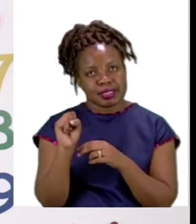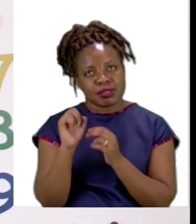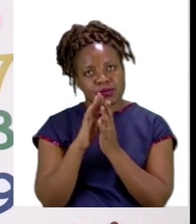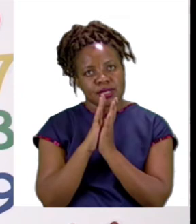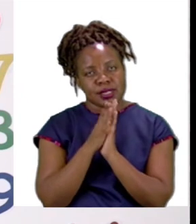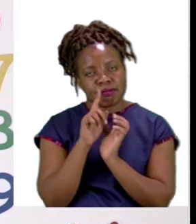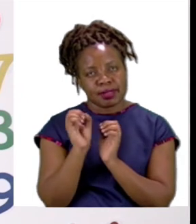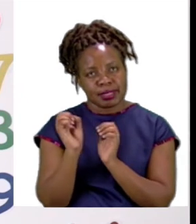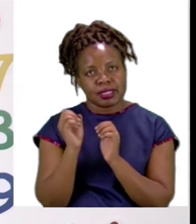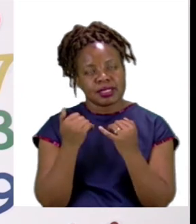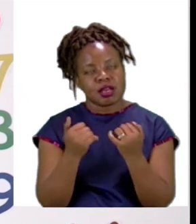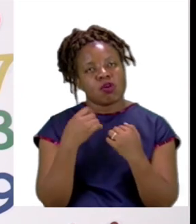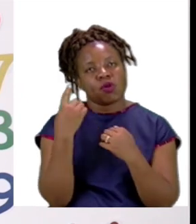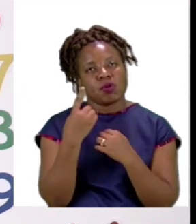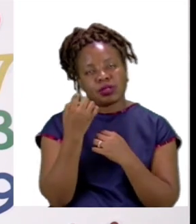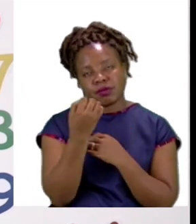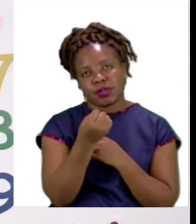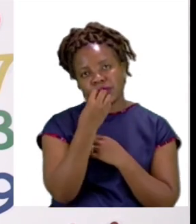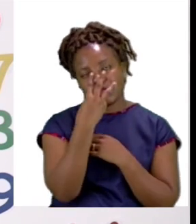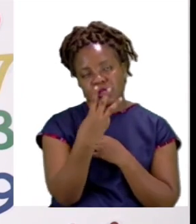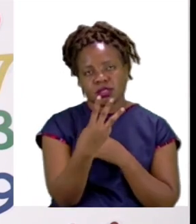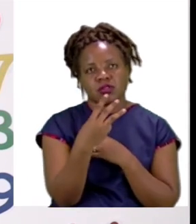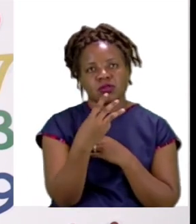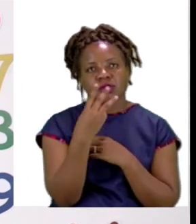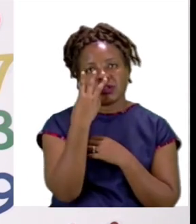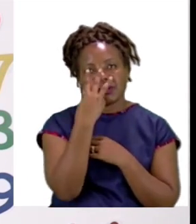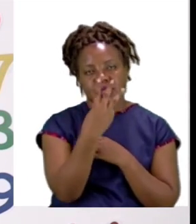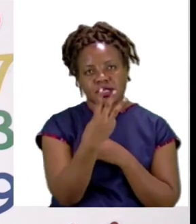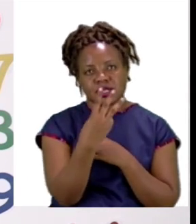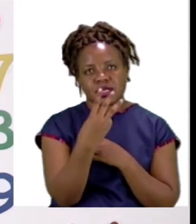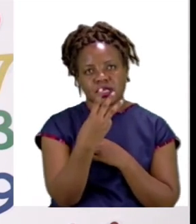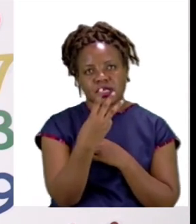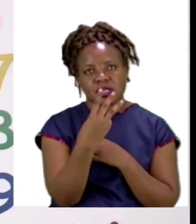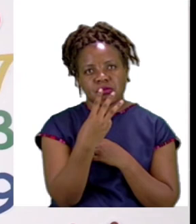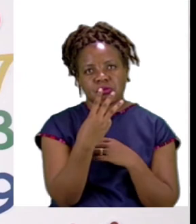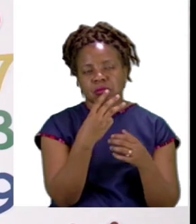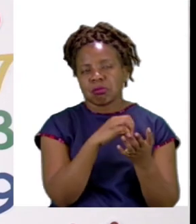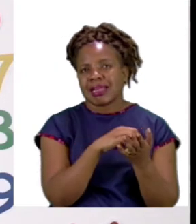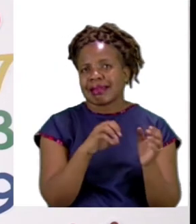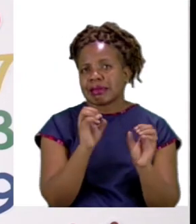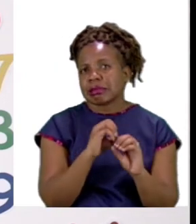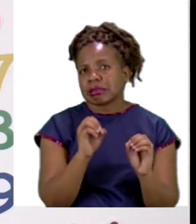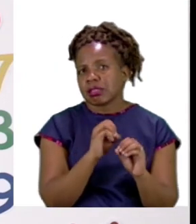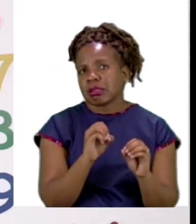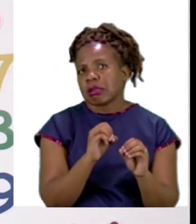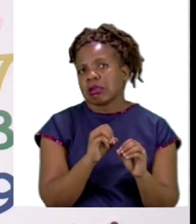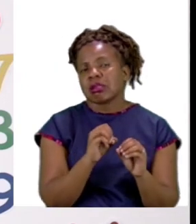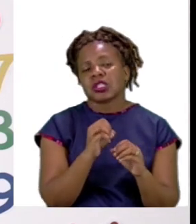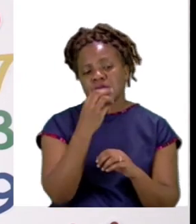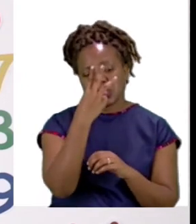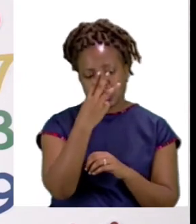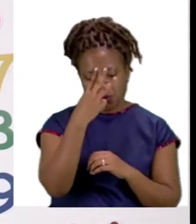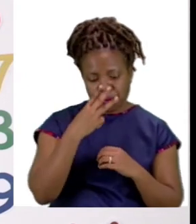So our number here is 3 and we say 3 take away nothing. If we say